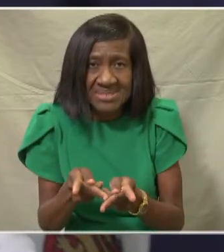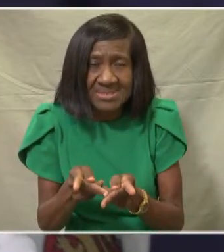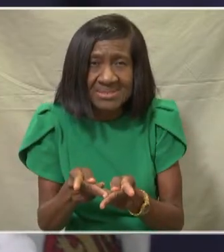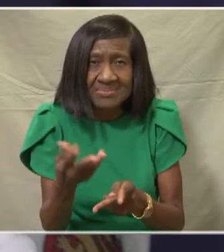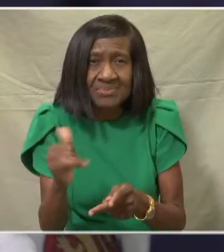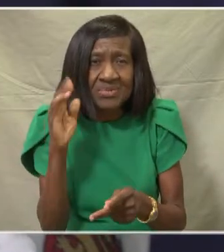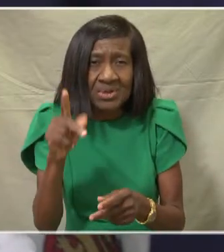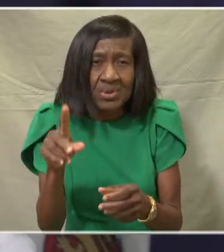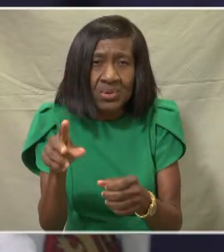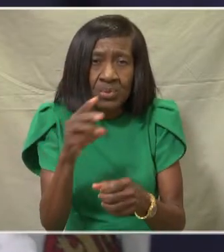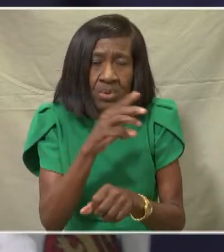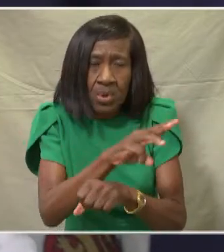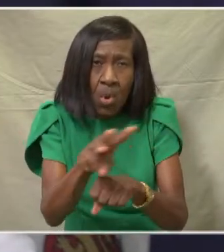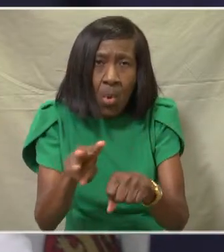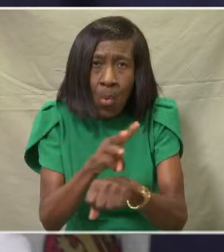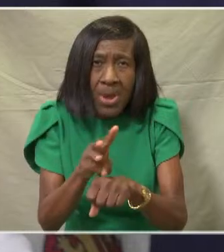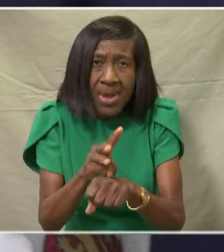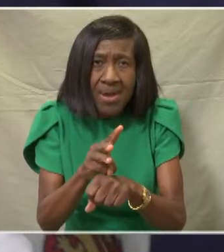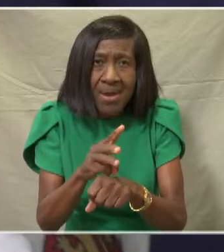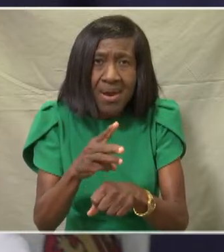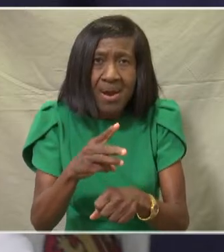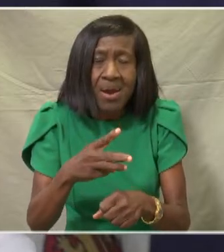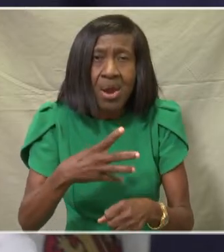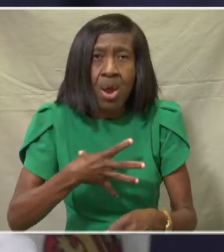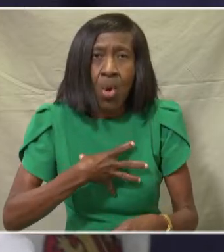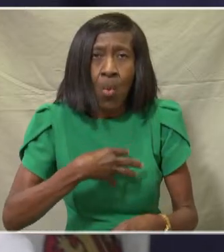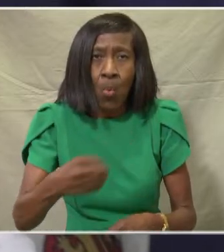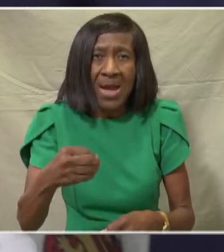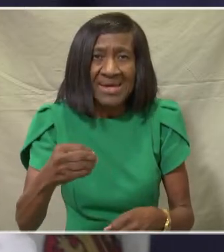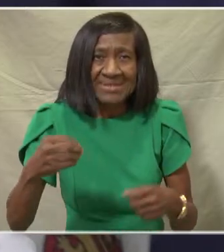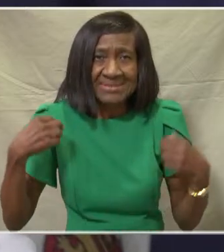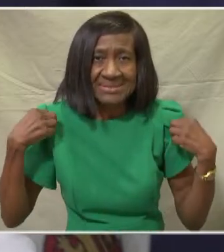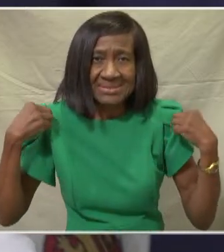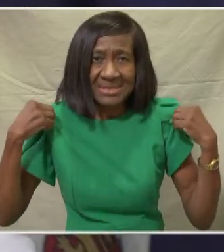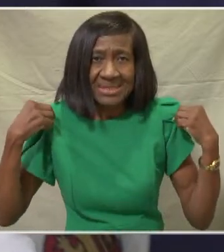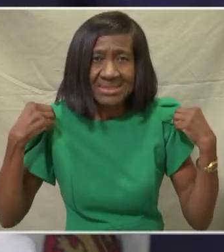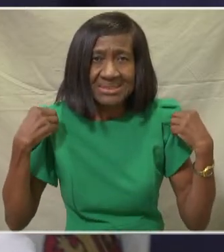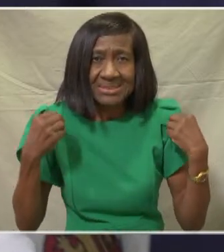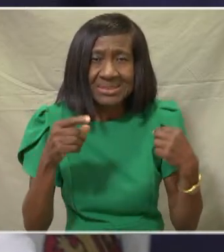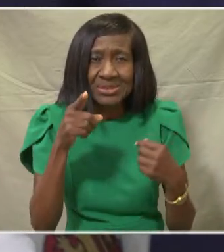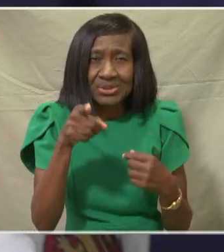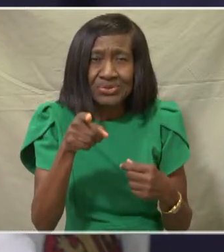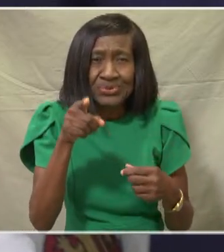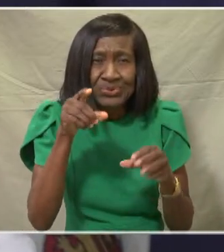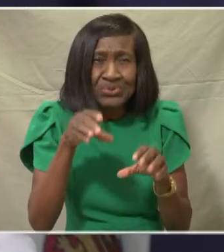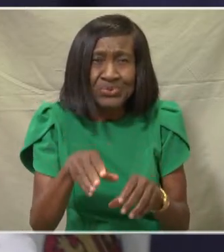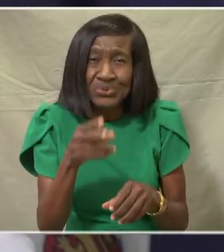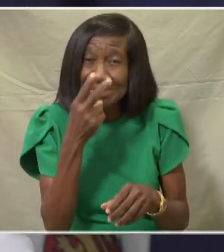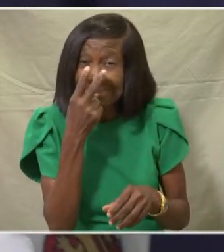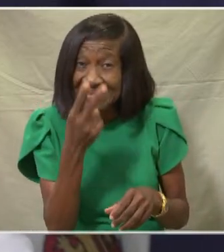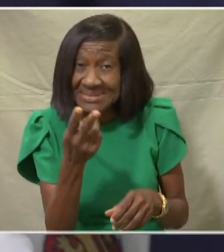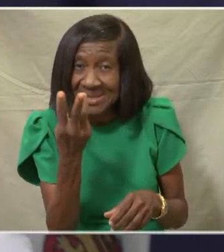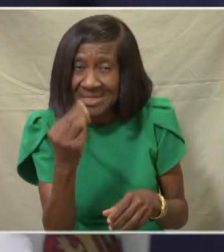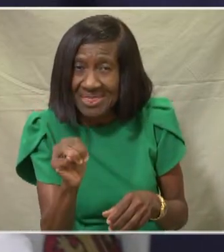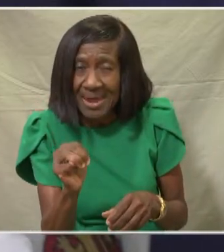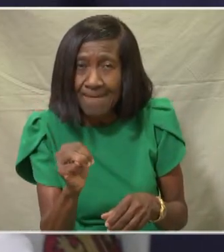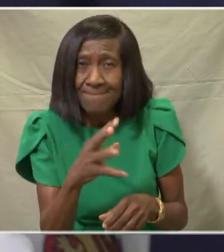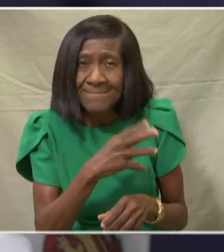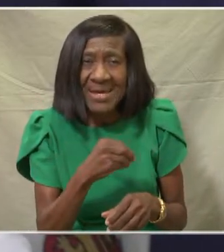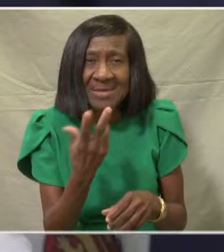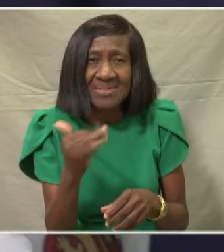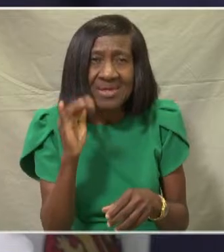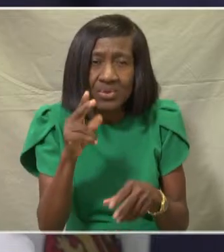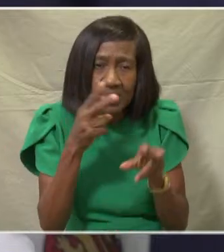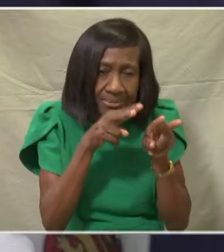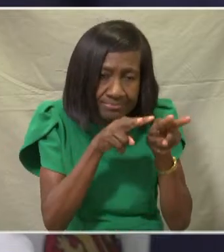nice election observation white high visibility jackets, so you'll be able to tell us who we are, and we will all be out observing the